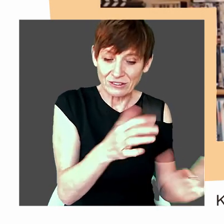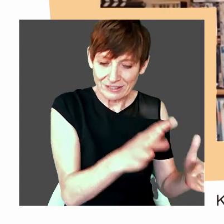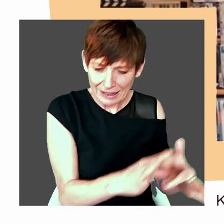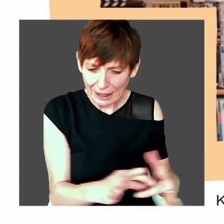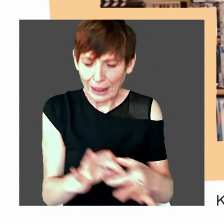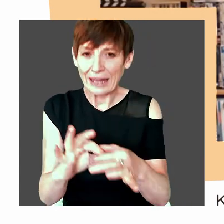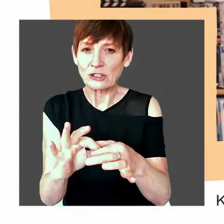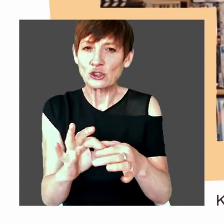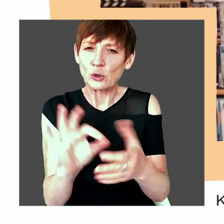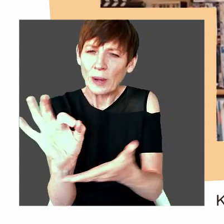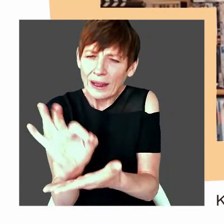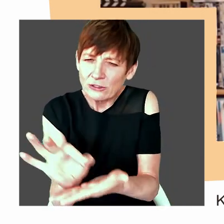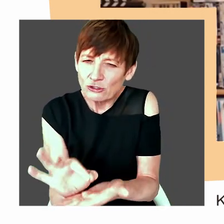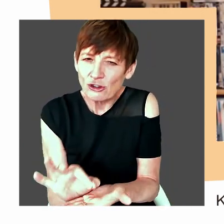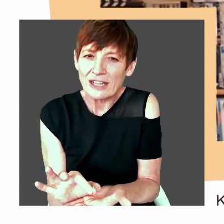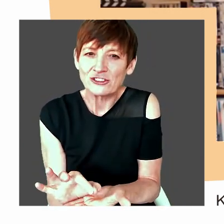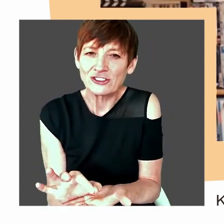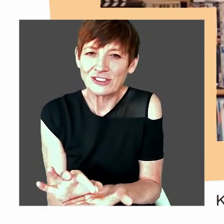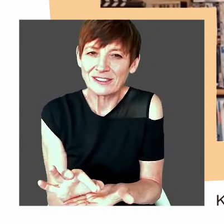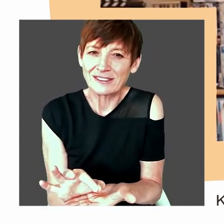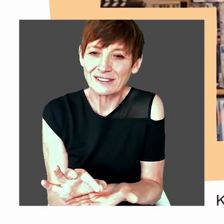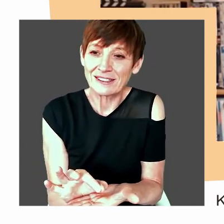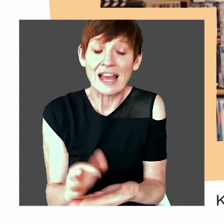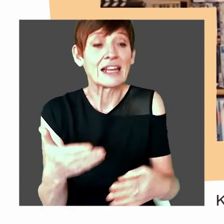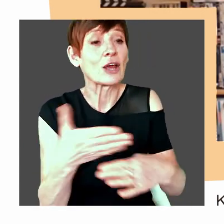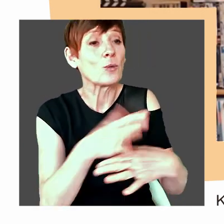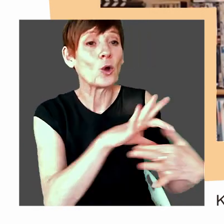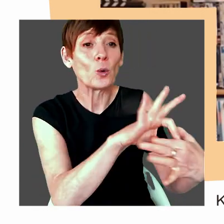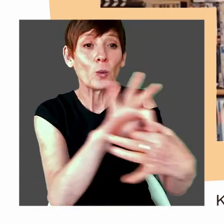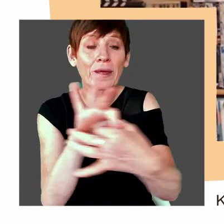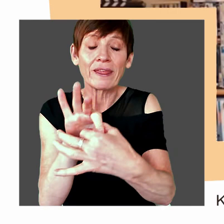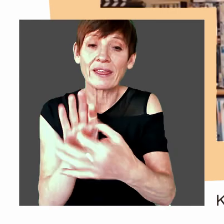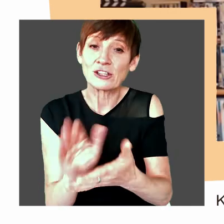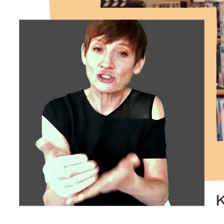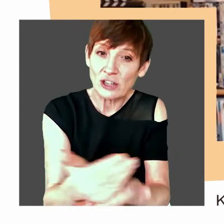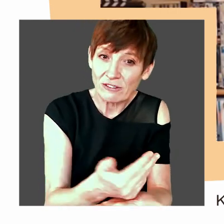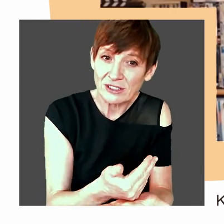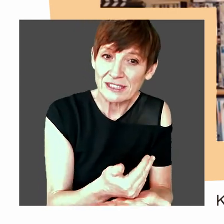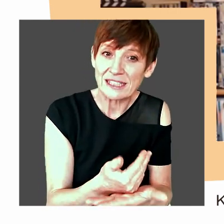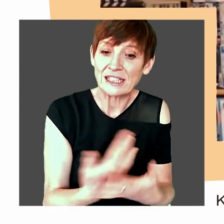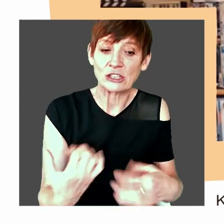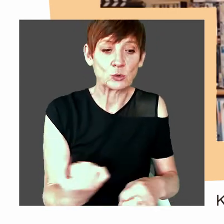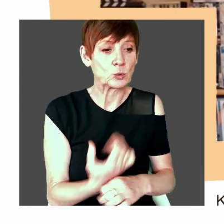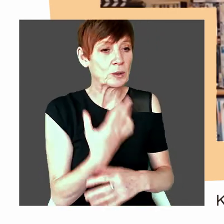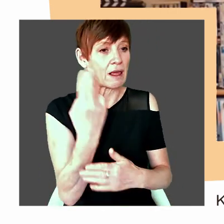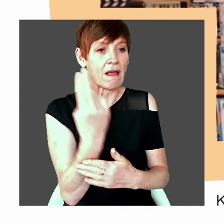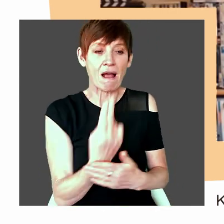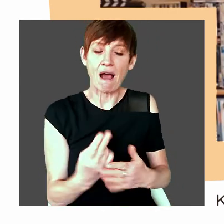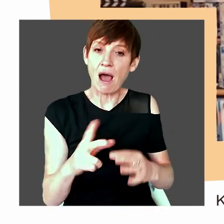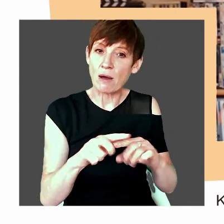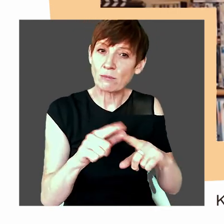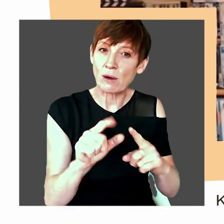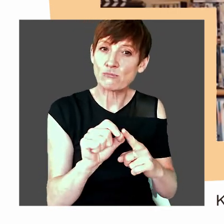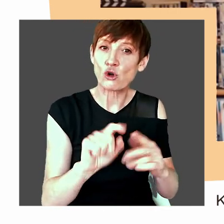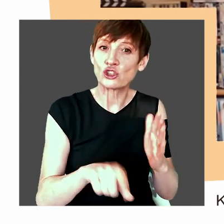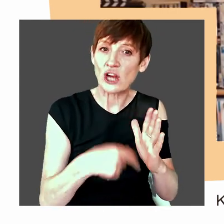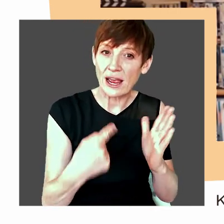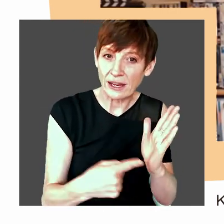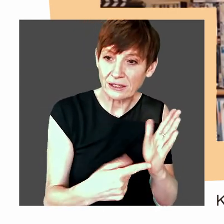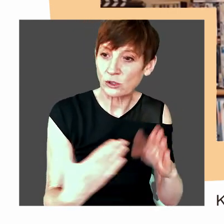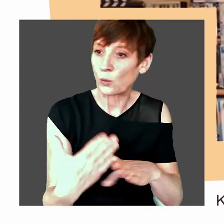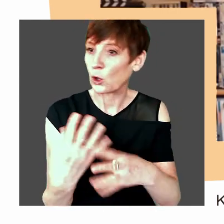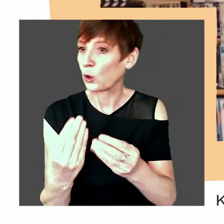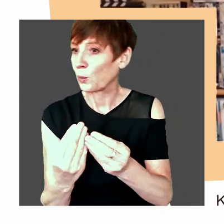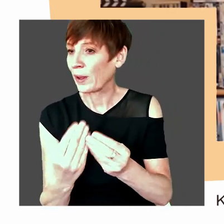way. I'm working with charities, doing art projects with them, working with galleries, doing art projects with